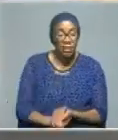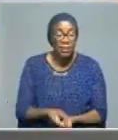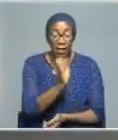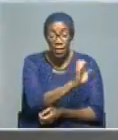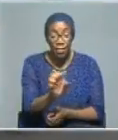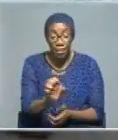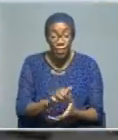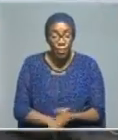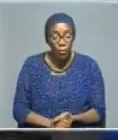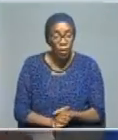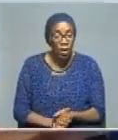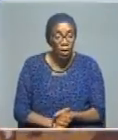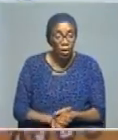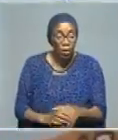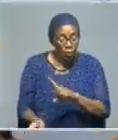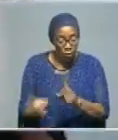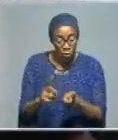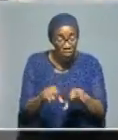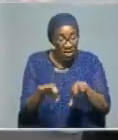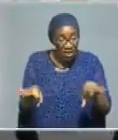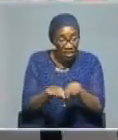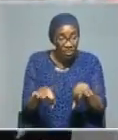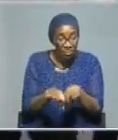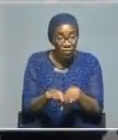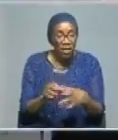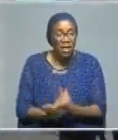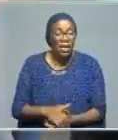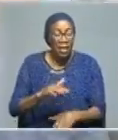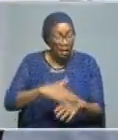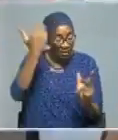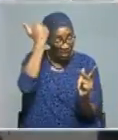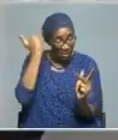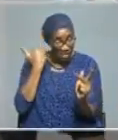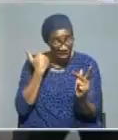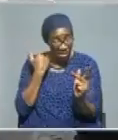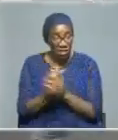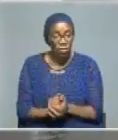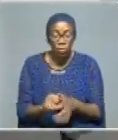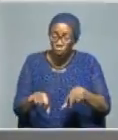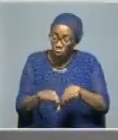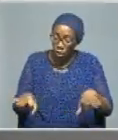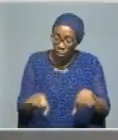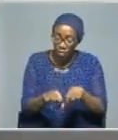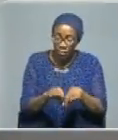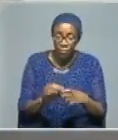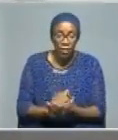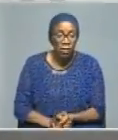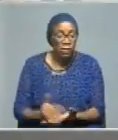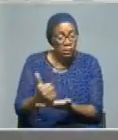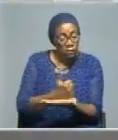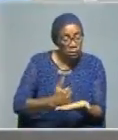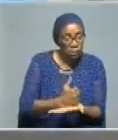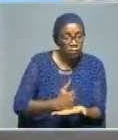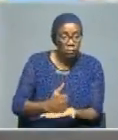a fair manner, and the judges that they will be judging the competition also